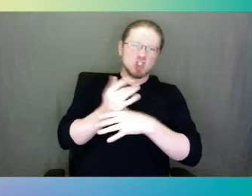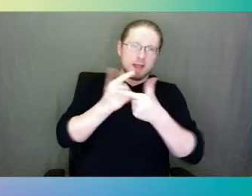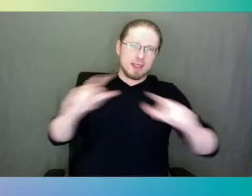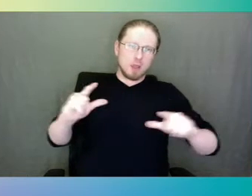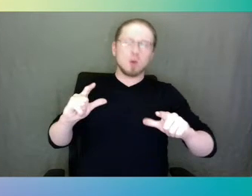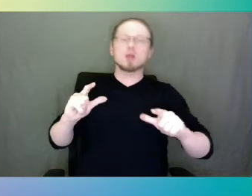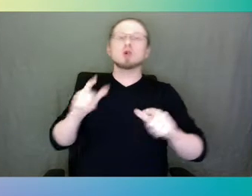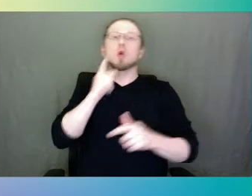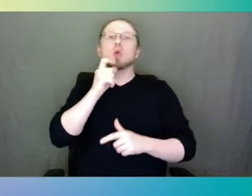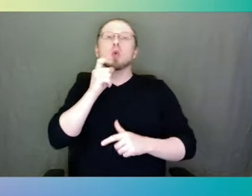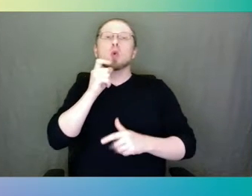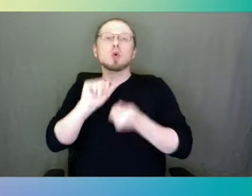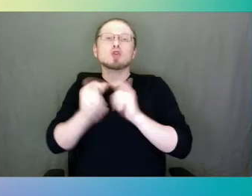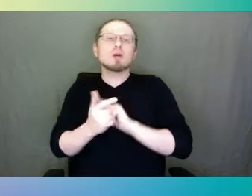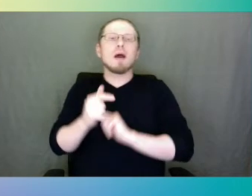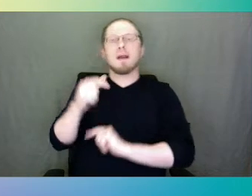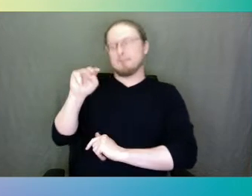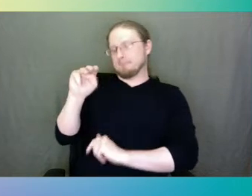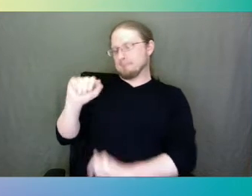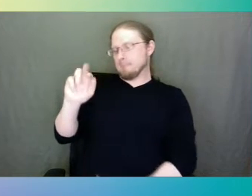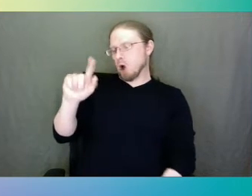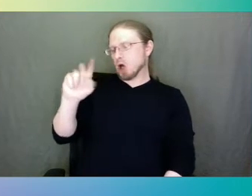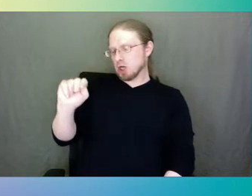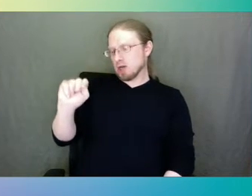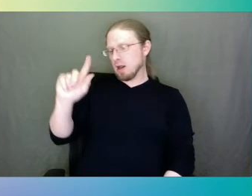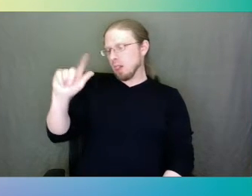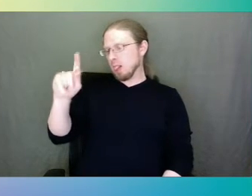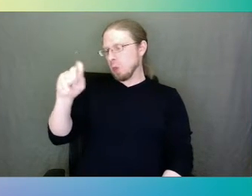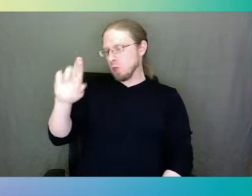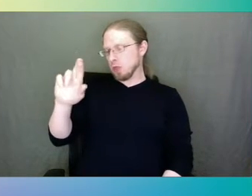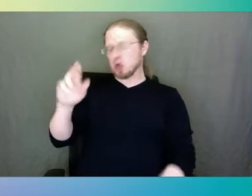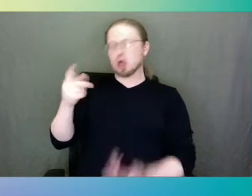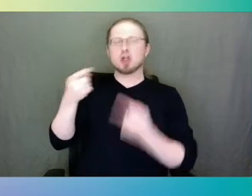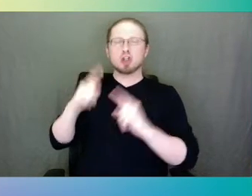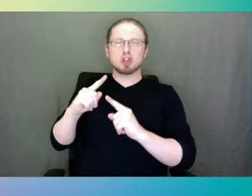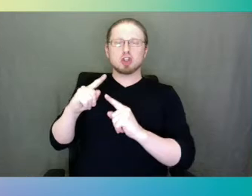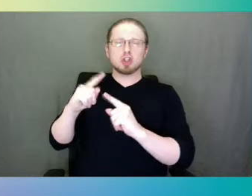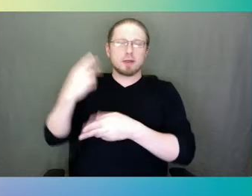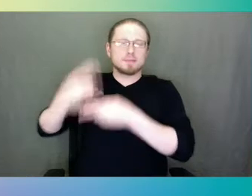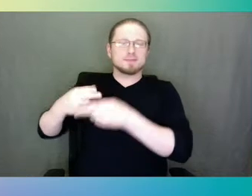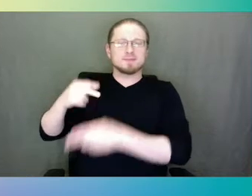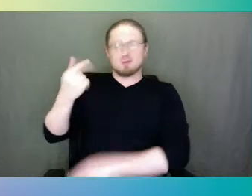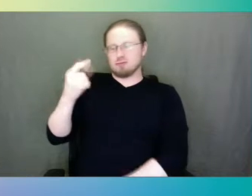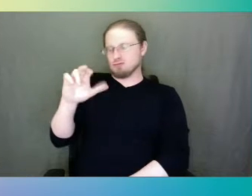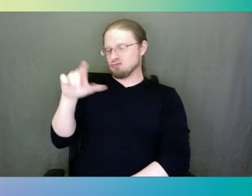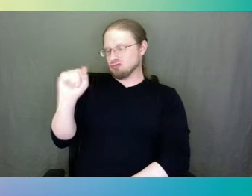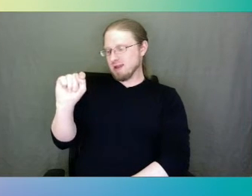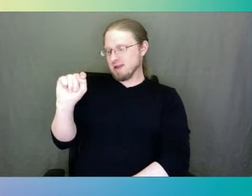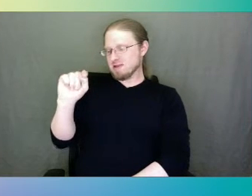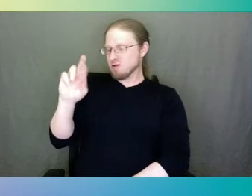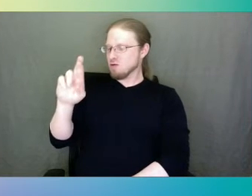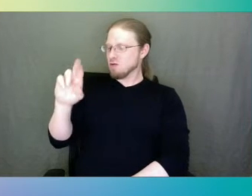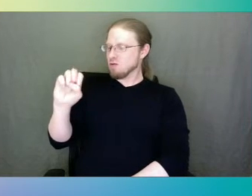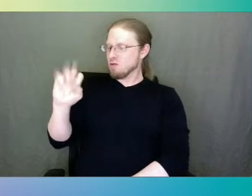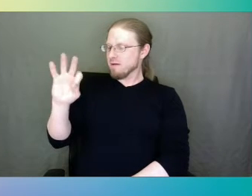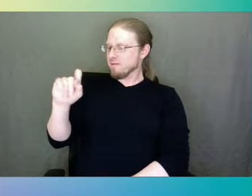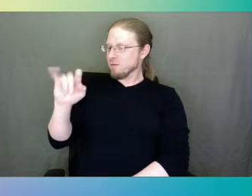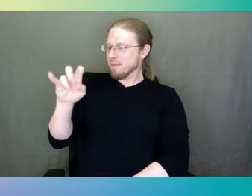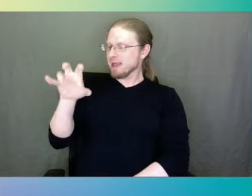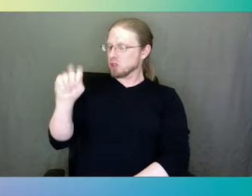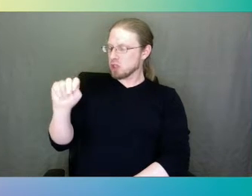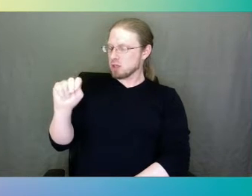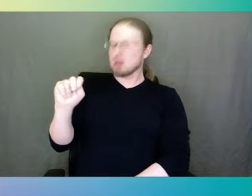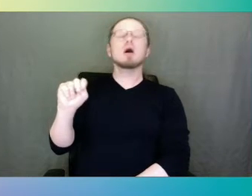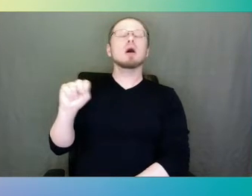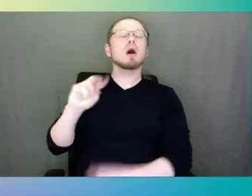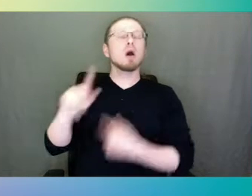Reformation. So something interesting to note here is throughout the centuries, whenever the German Bible was updated,